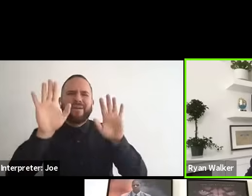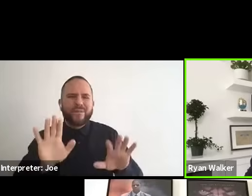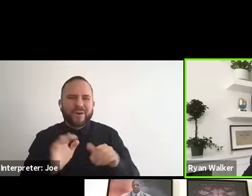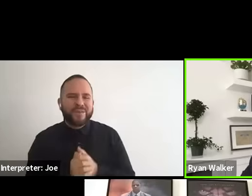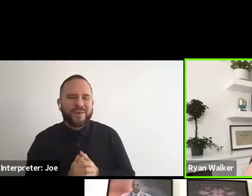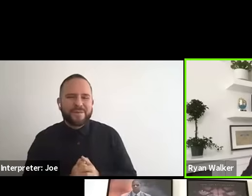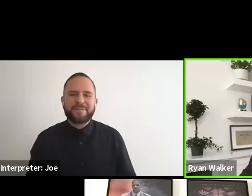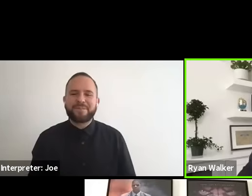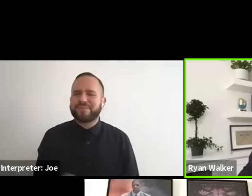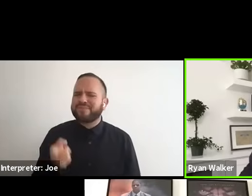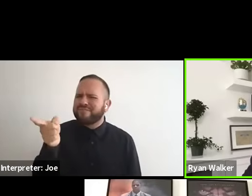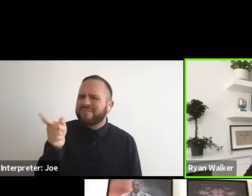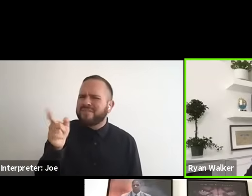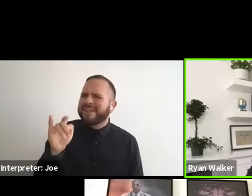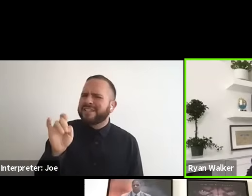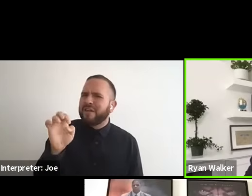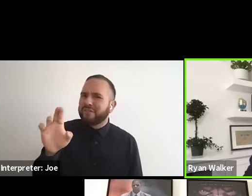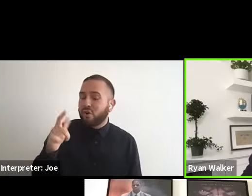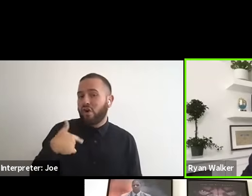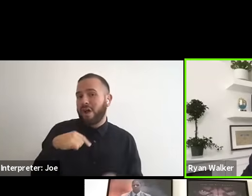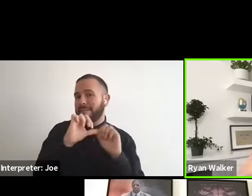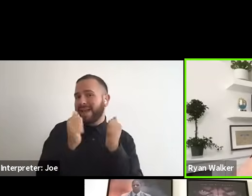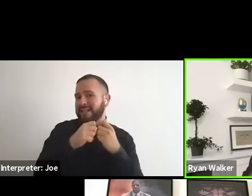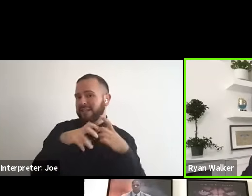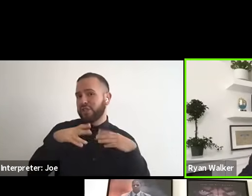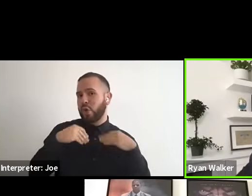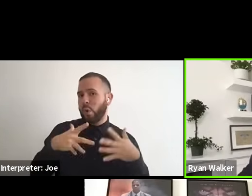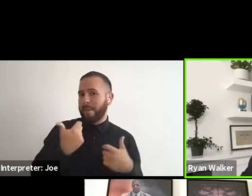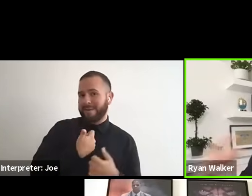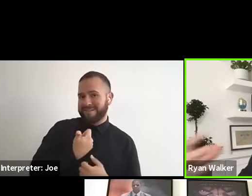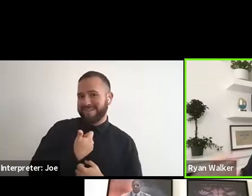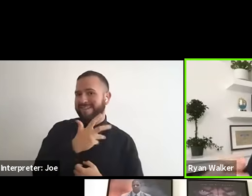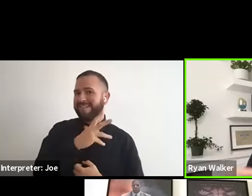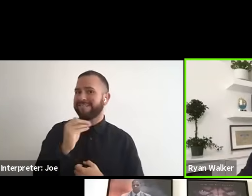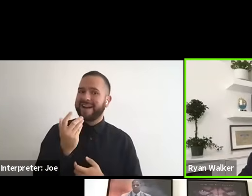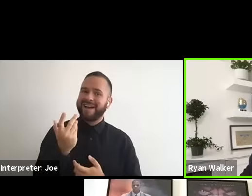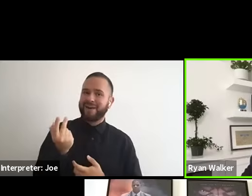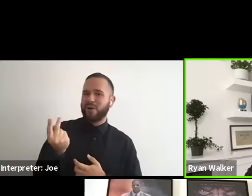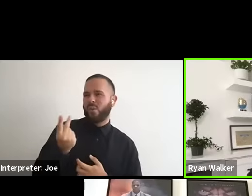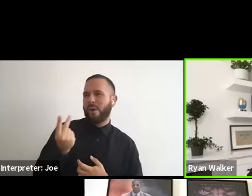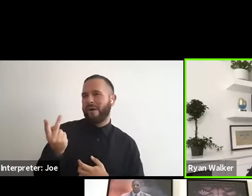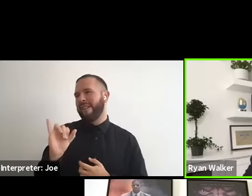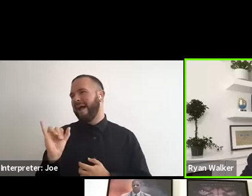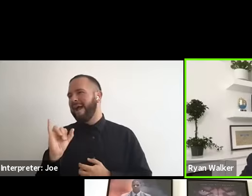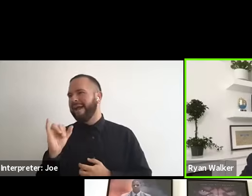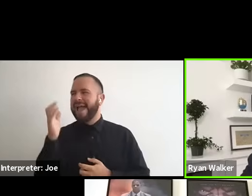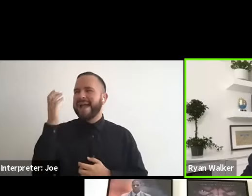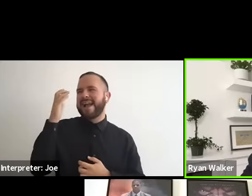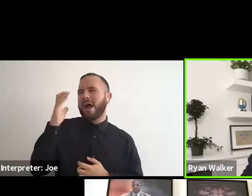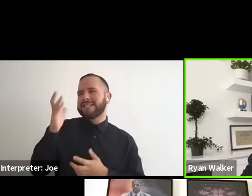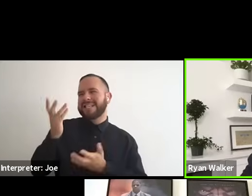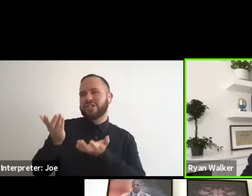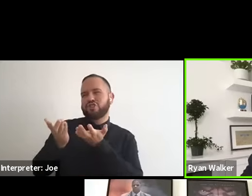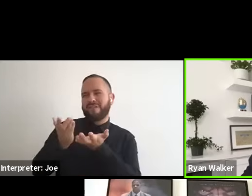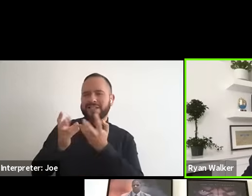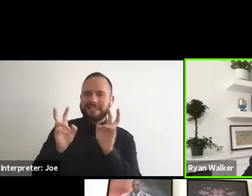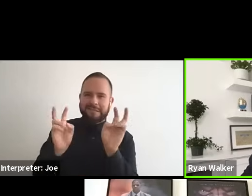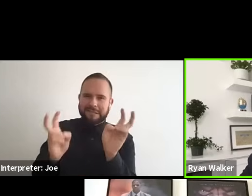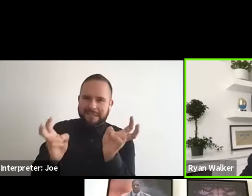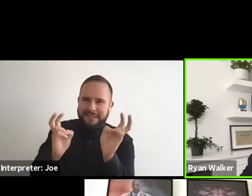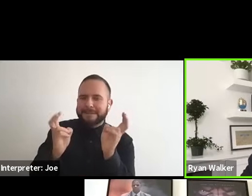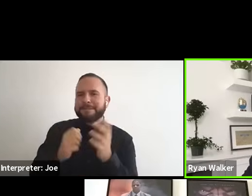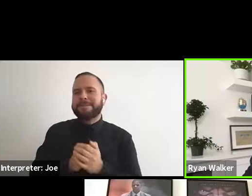Jennifer, being an agency owner myself and, us being kind of cousin services in a sense, I'm very familiar